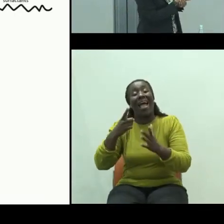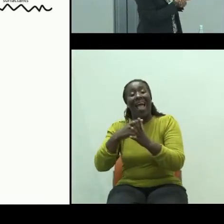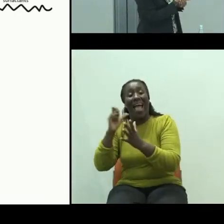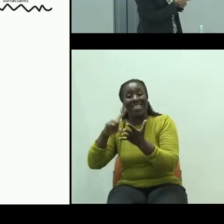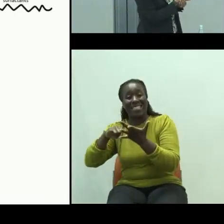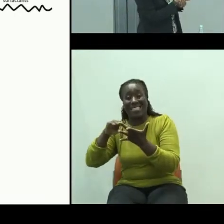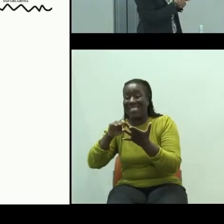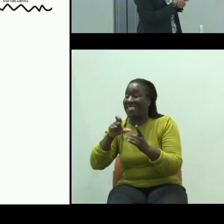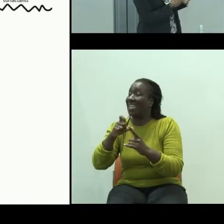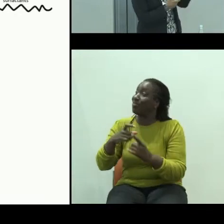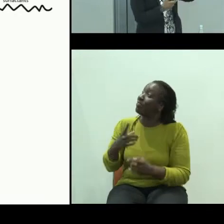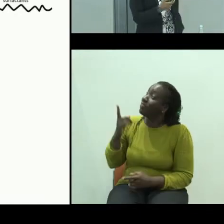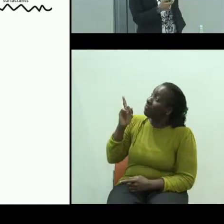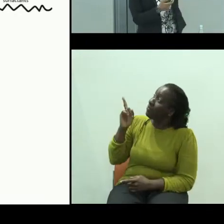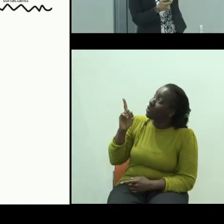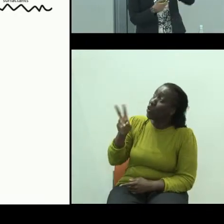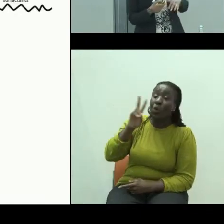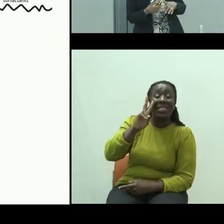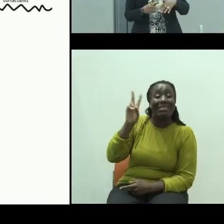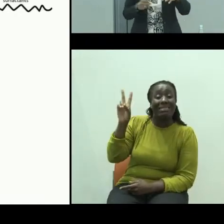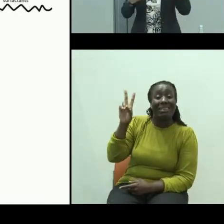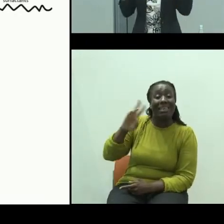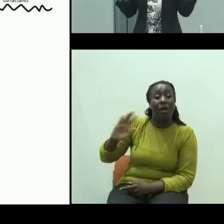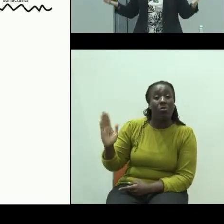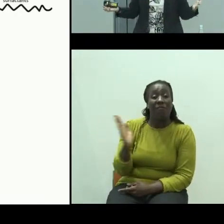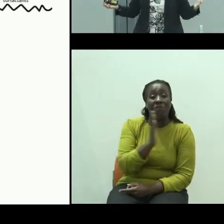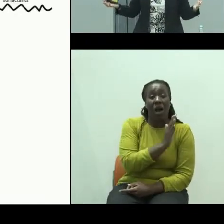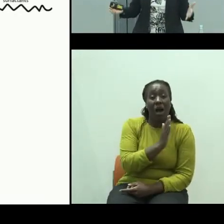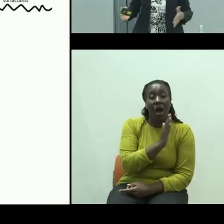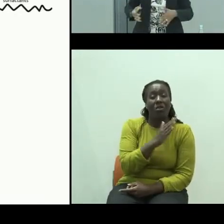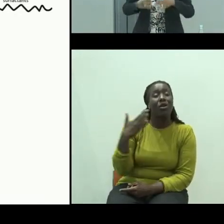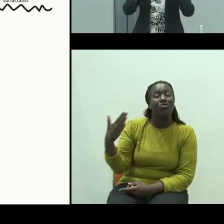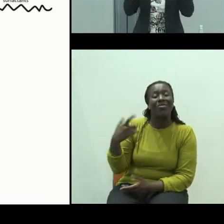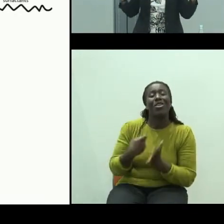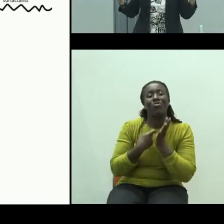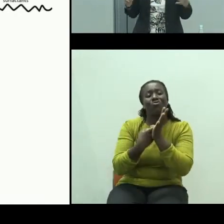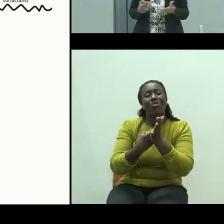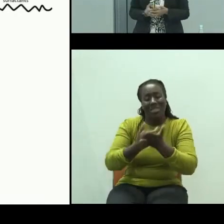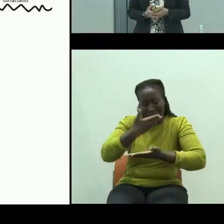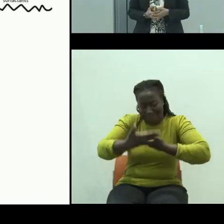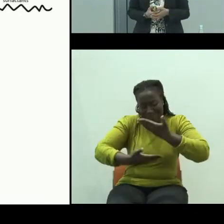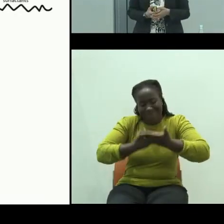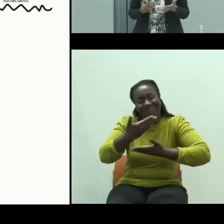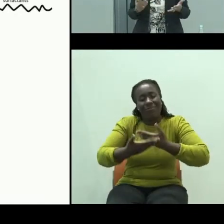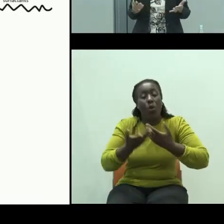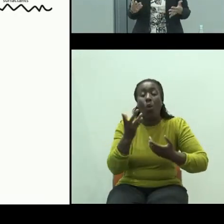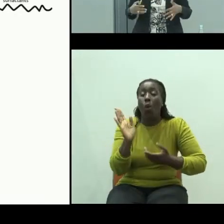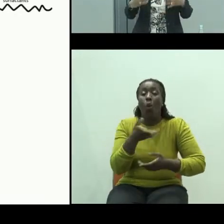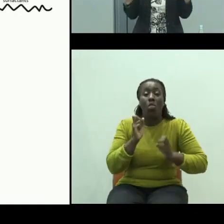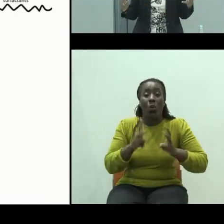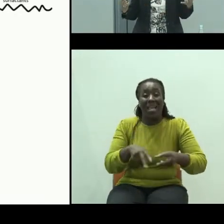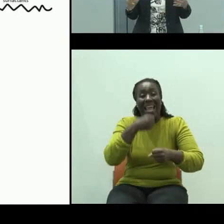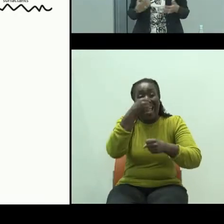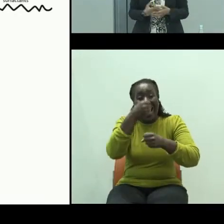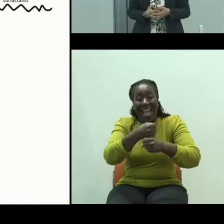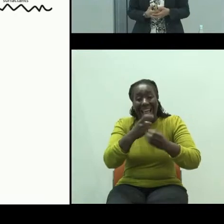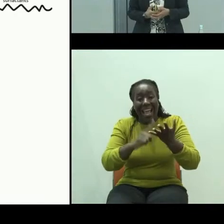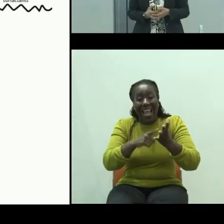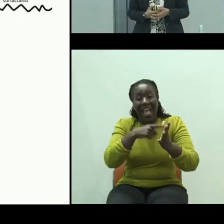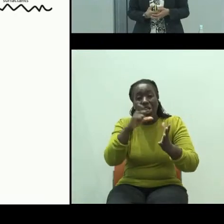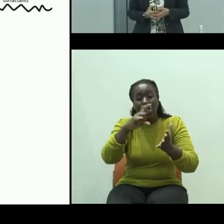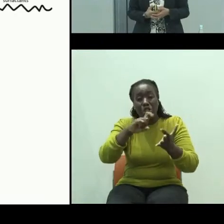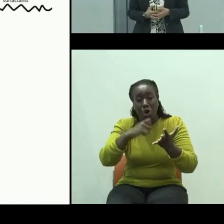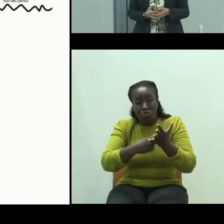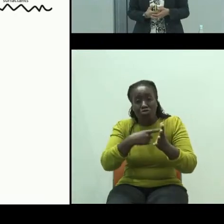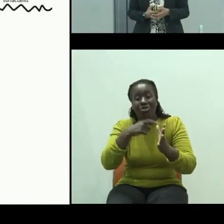as a test study for that. And you can see to the far right, there's a reference that describes all the ways in which glycerate can be useful